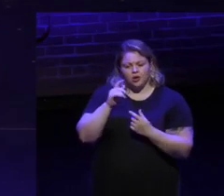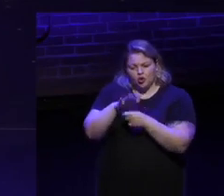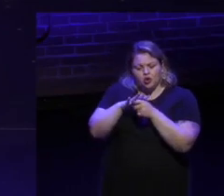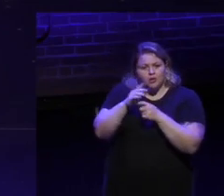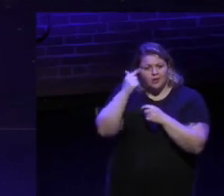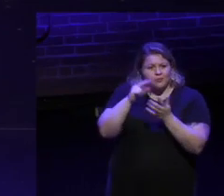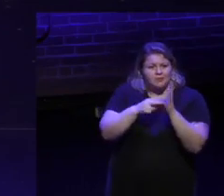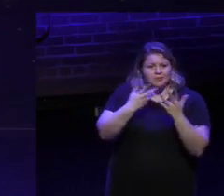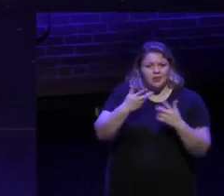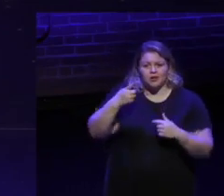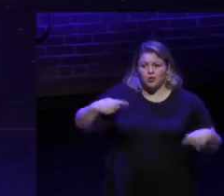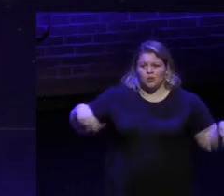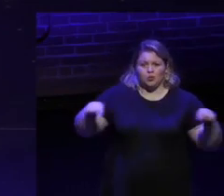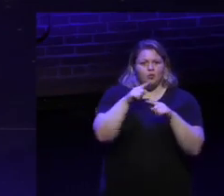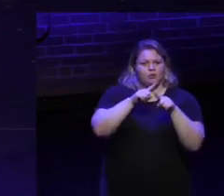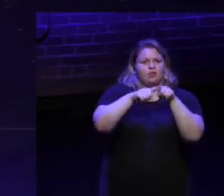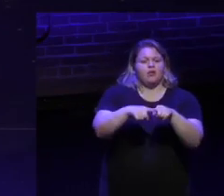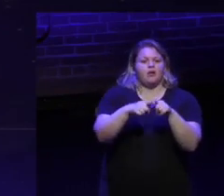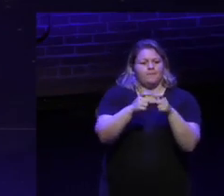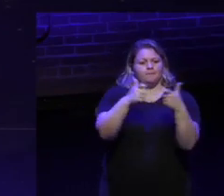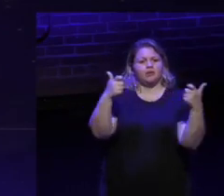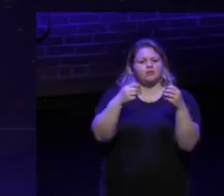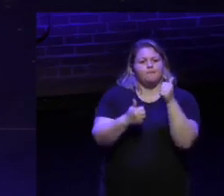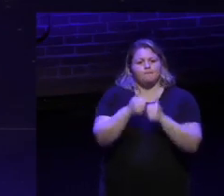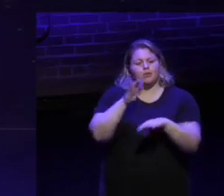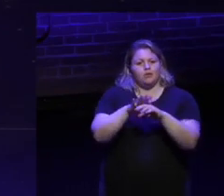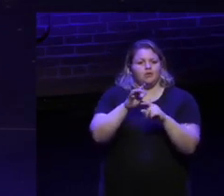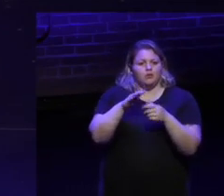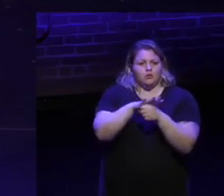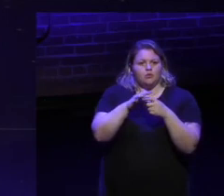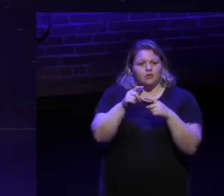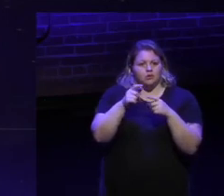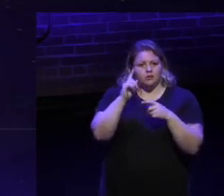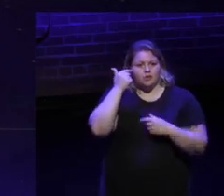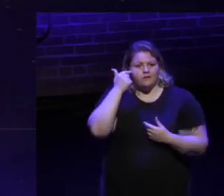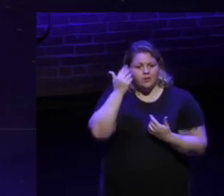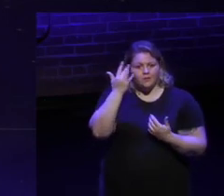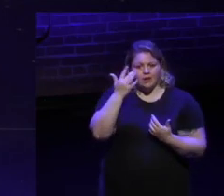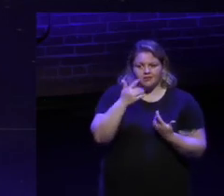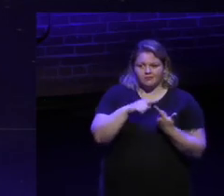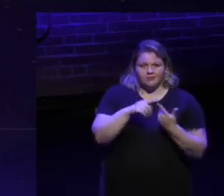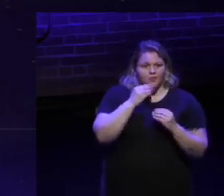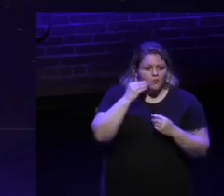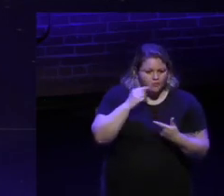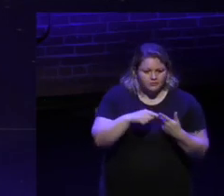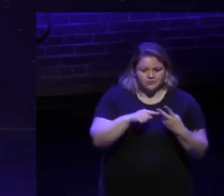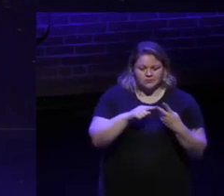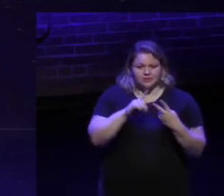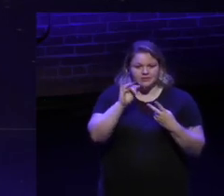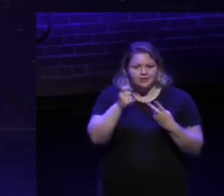kids, keeping our neighborhoods safe, investing in those places you make memories, places like this, city squares, downtown